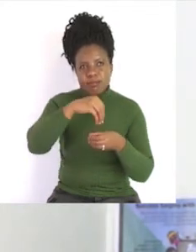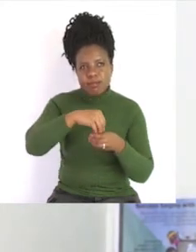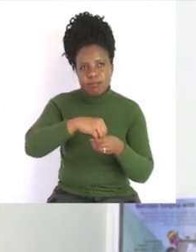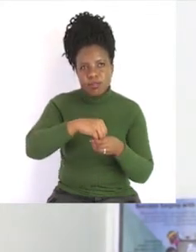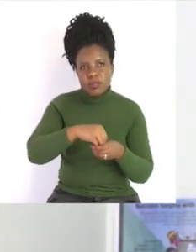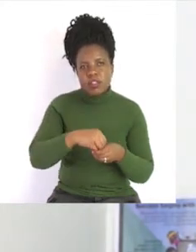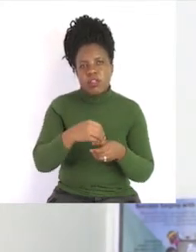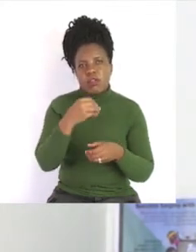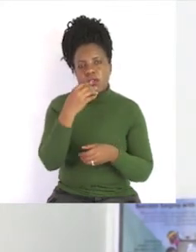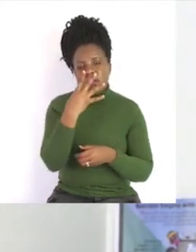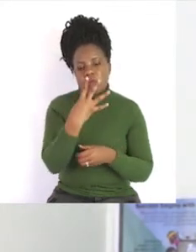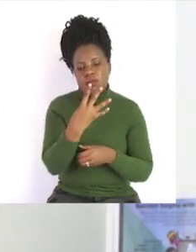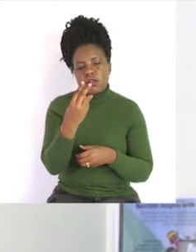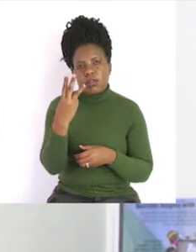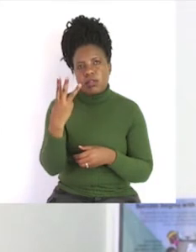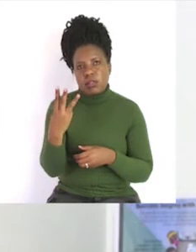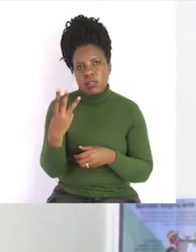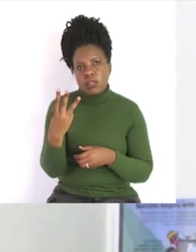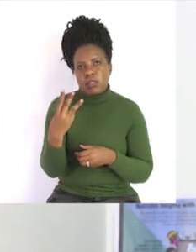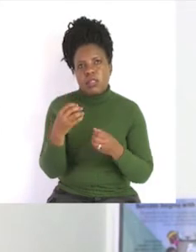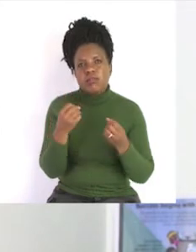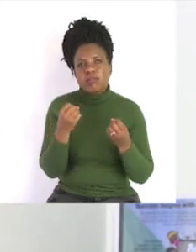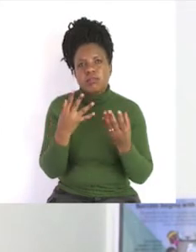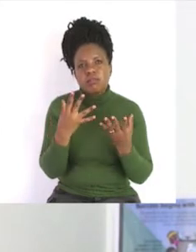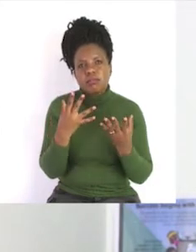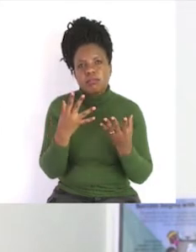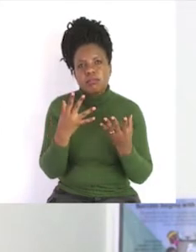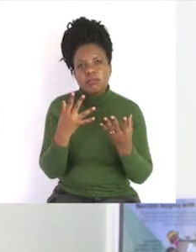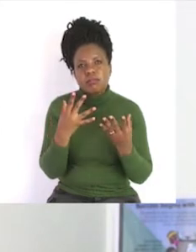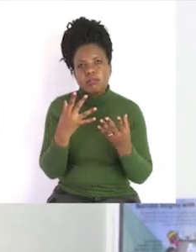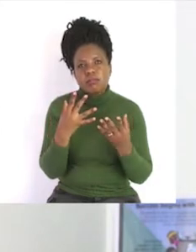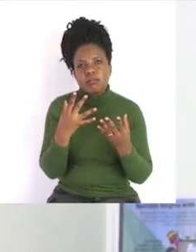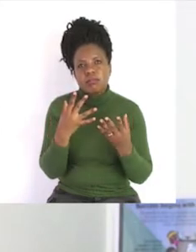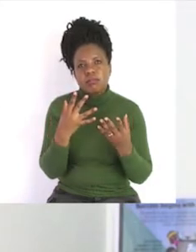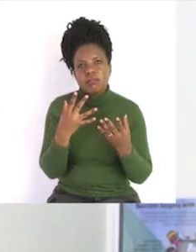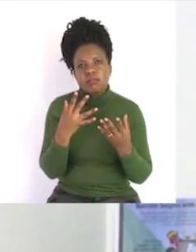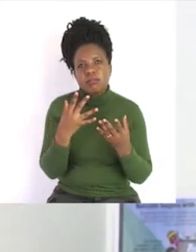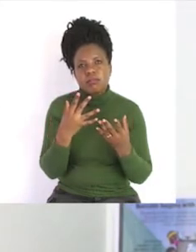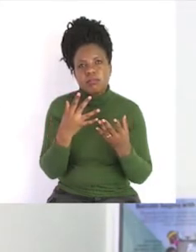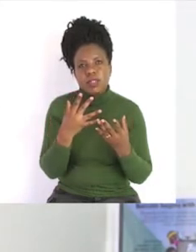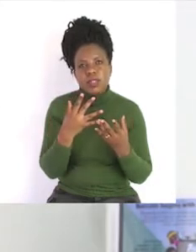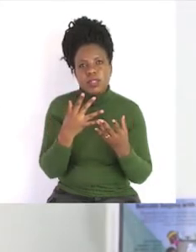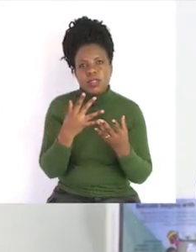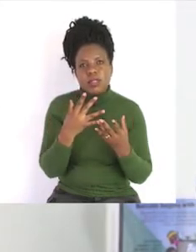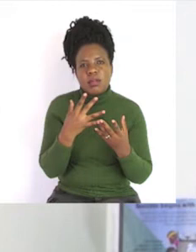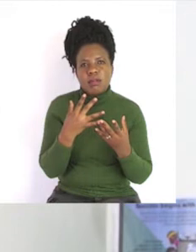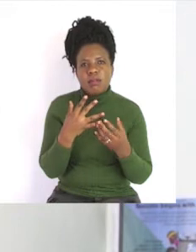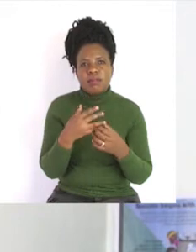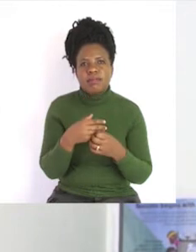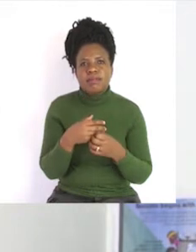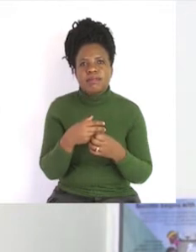Okay, so Clarice, help me again. Where is 43? Between 40 and 48. Between 40 and